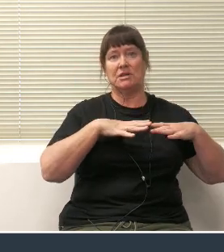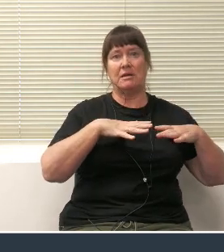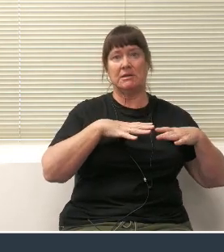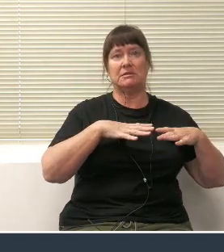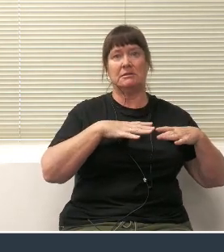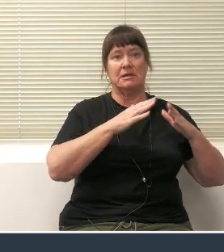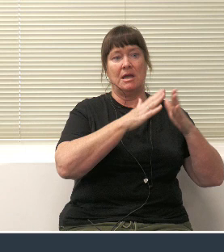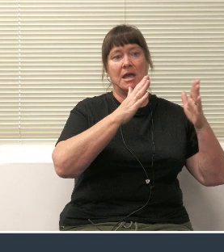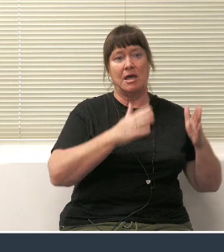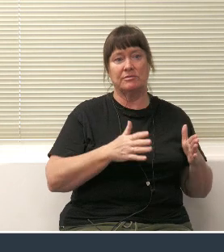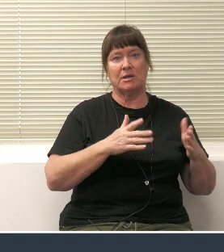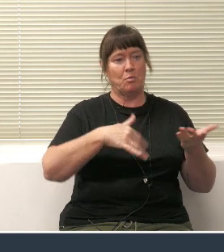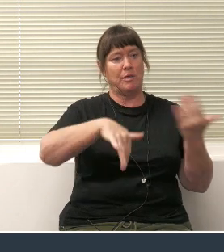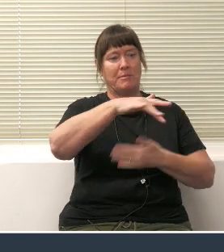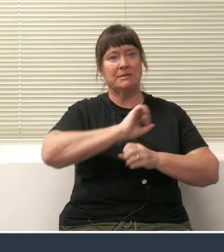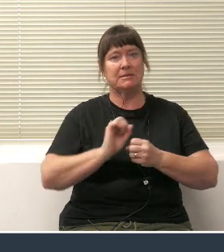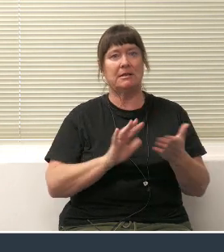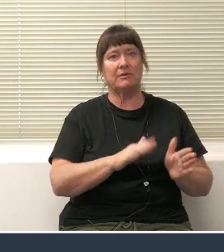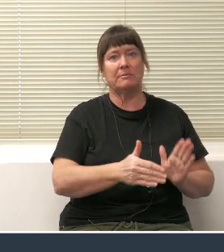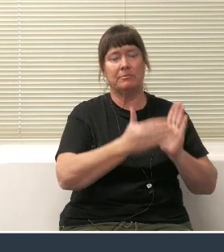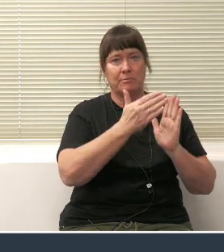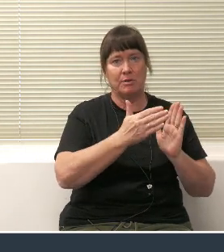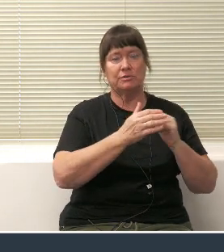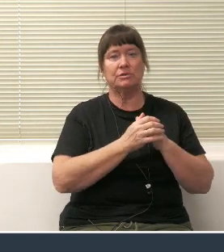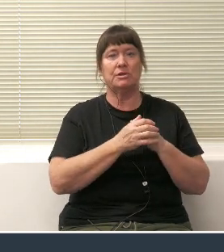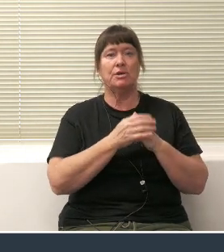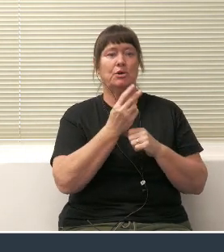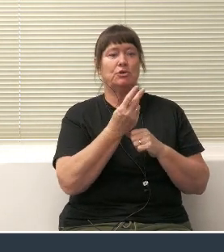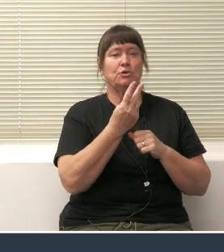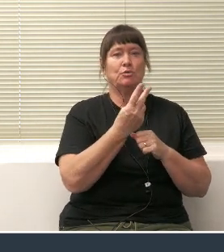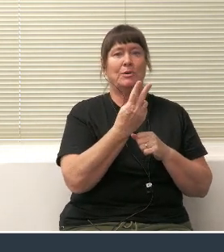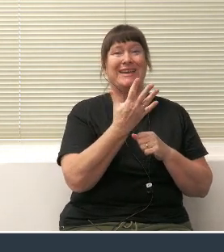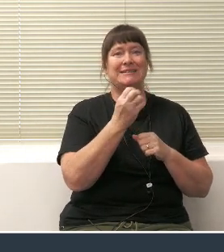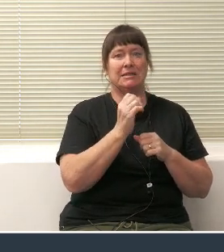submitters that answered the question, 280 supported council's preferred option,